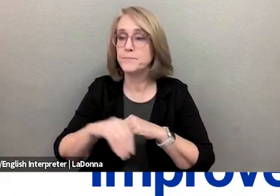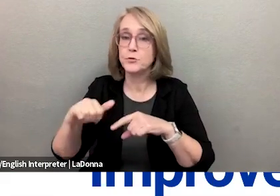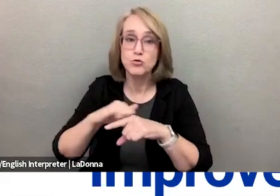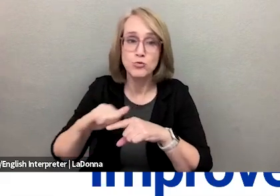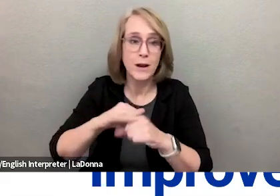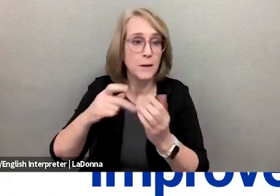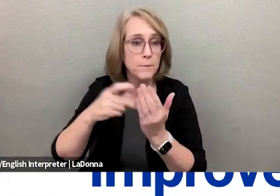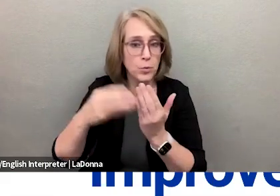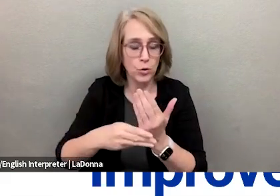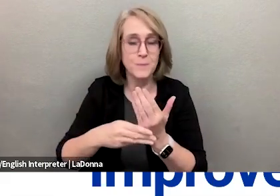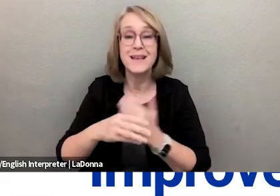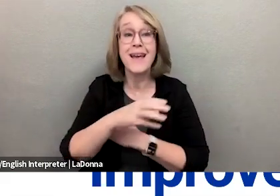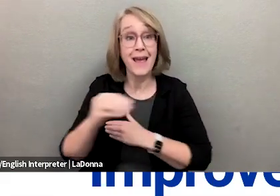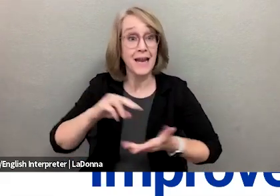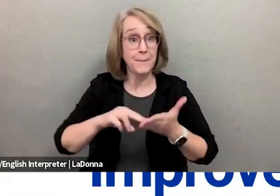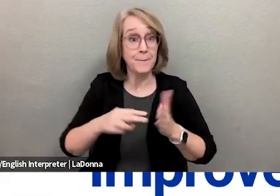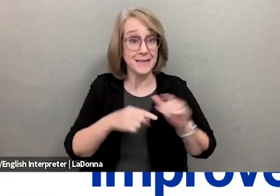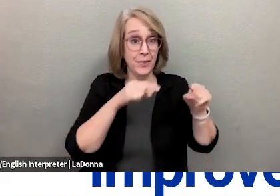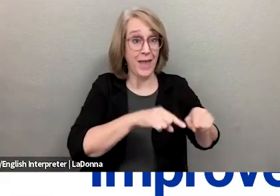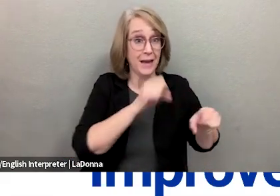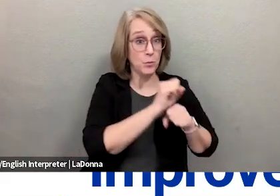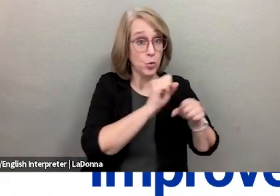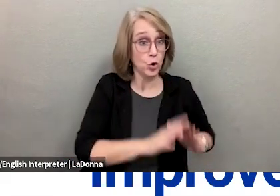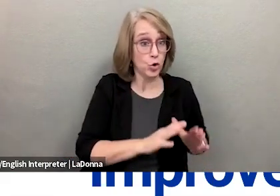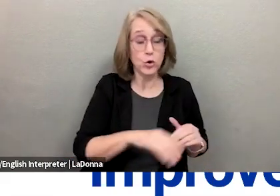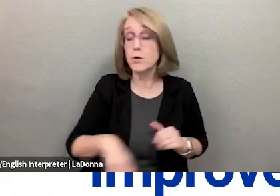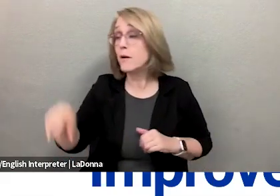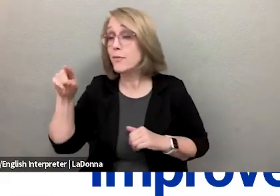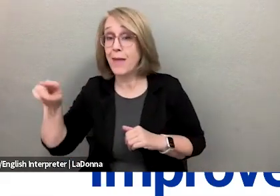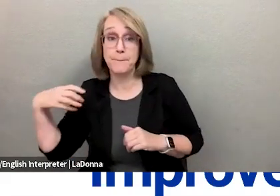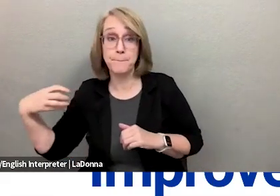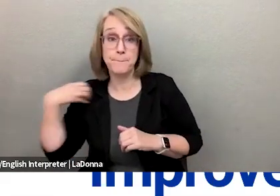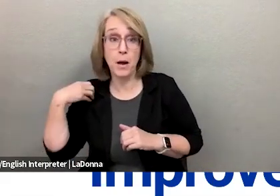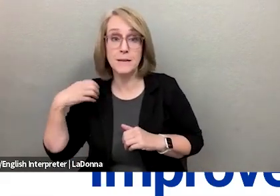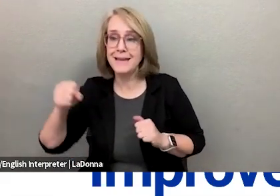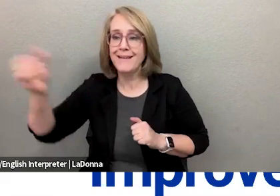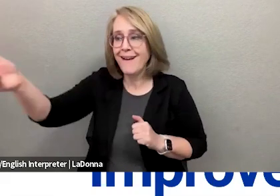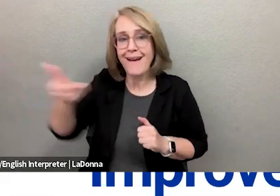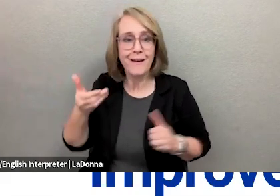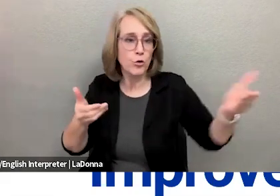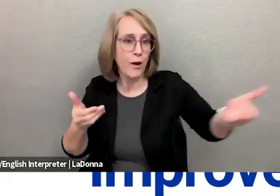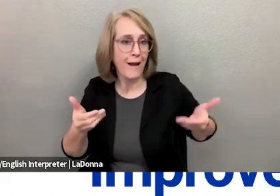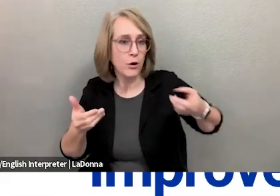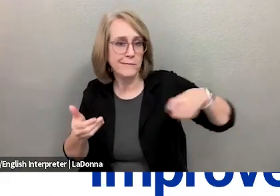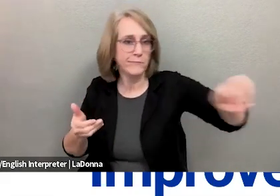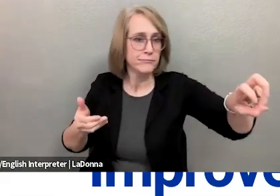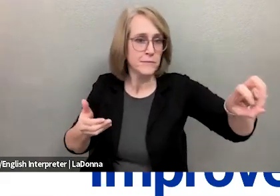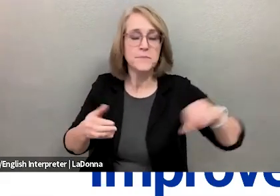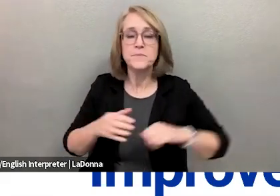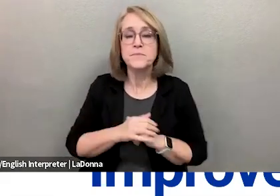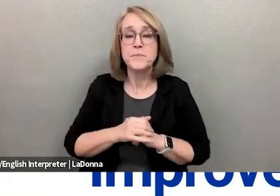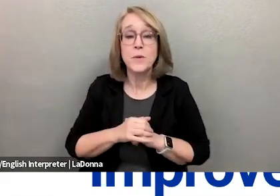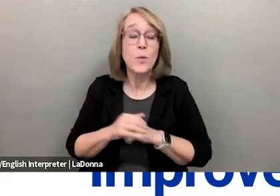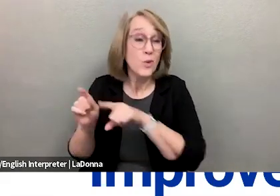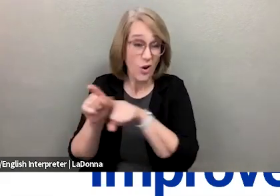it creates portability across settings, across states, and across occupations. We also need minimum federal training